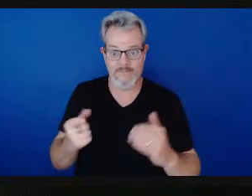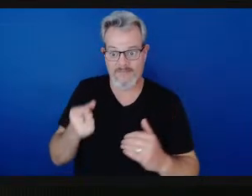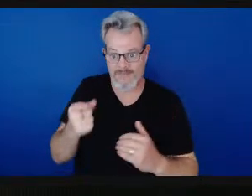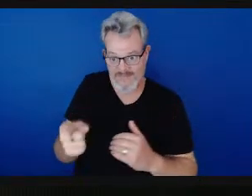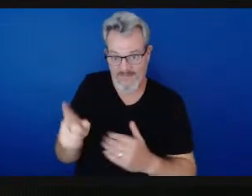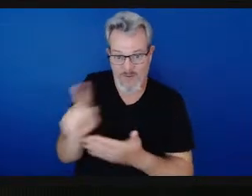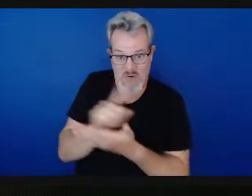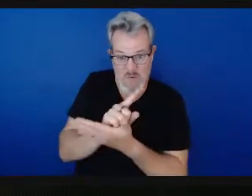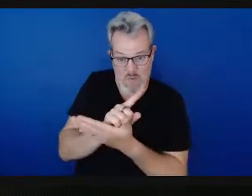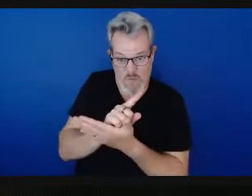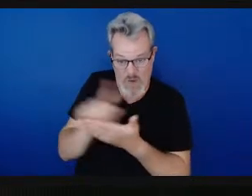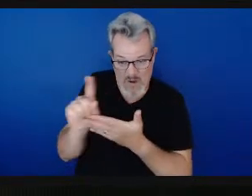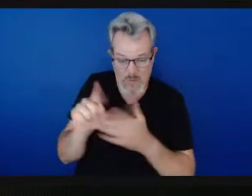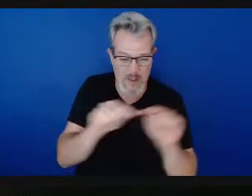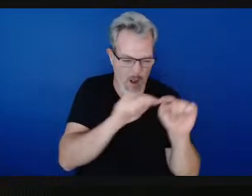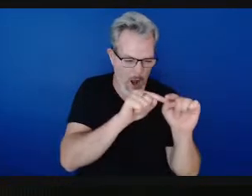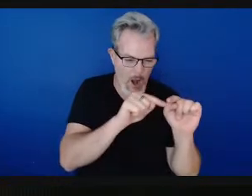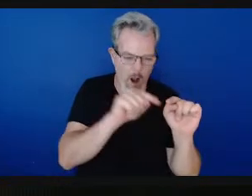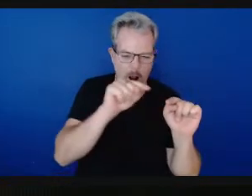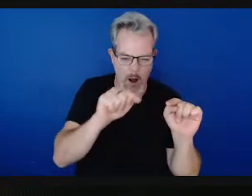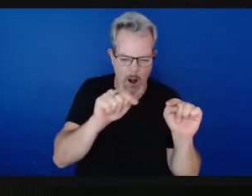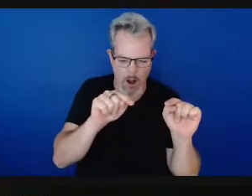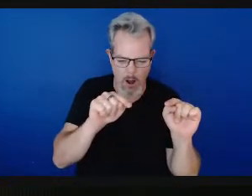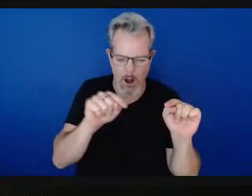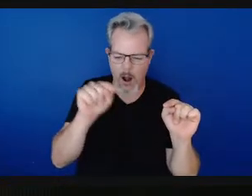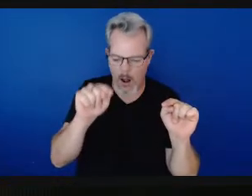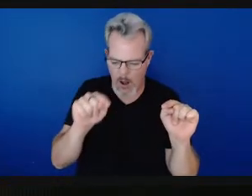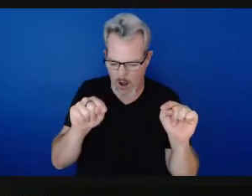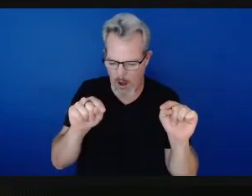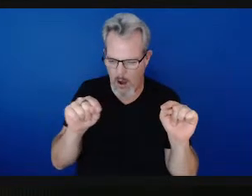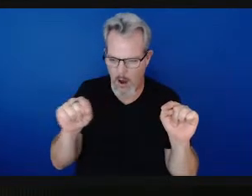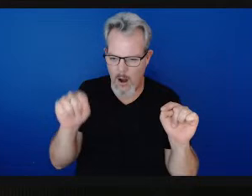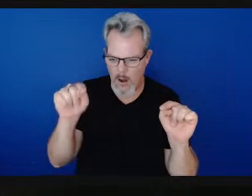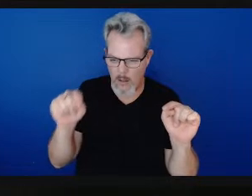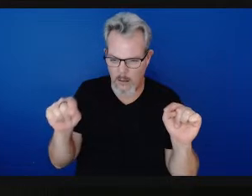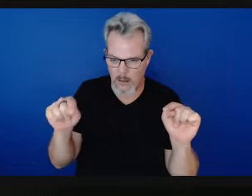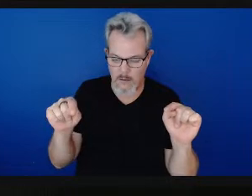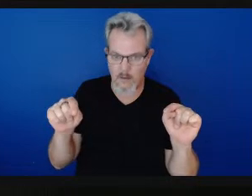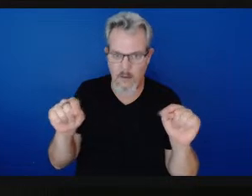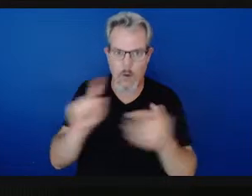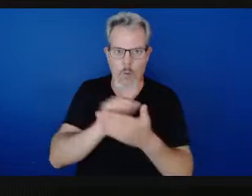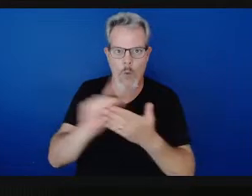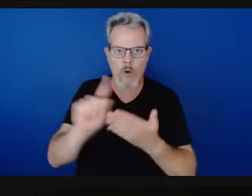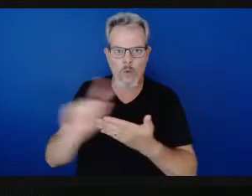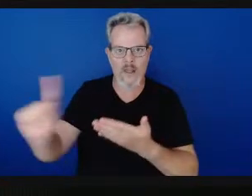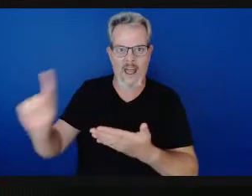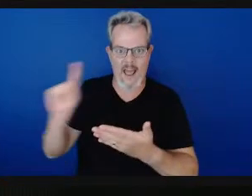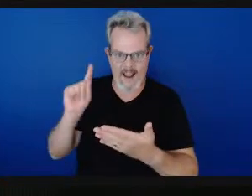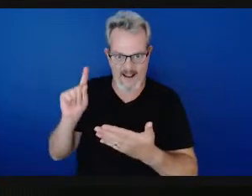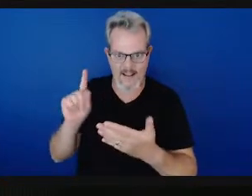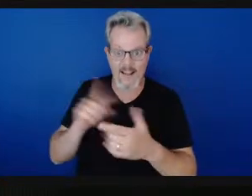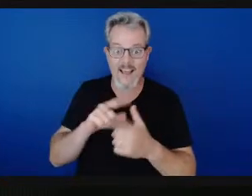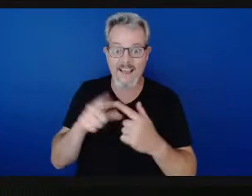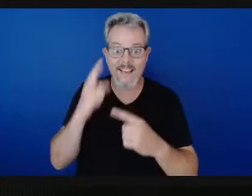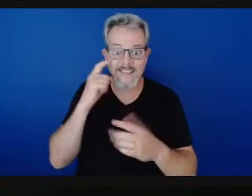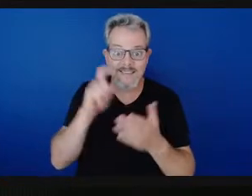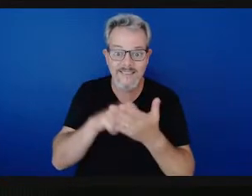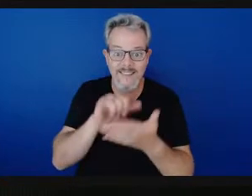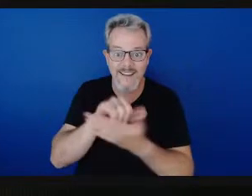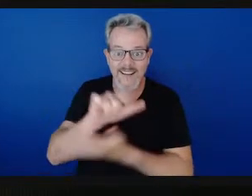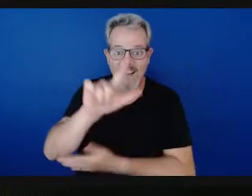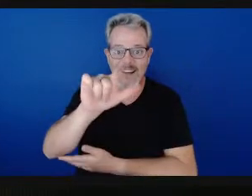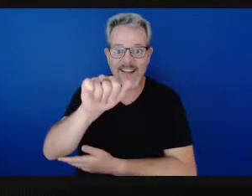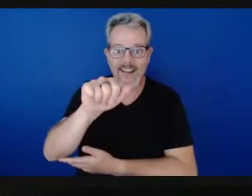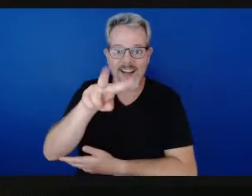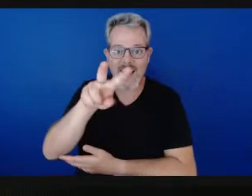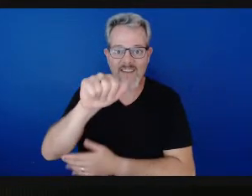had some wiggles as the pressure was building beforehand and a week ahead. And the lava depth, as we've noted a couple of times now, is on the other